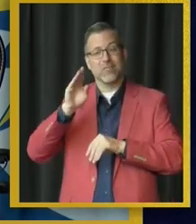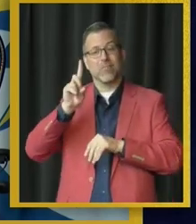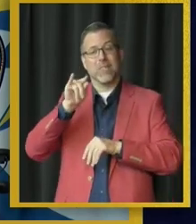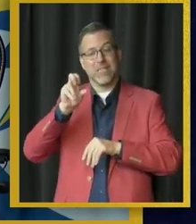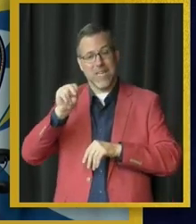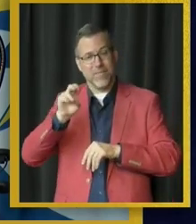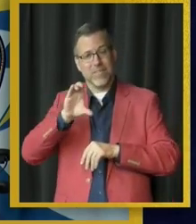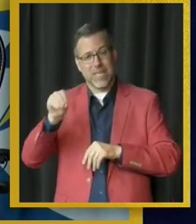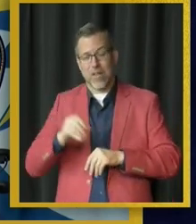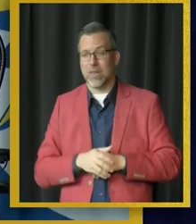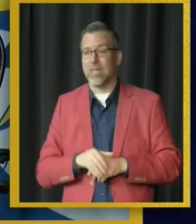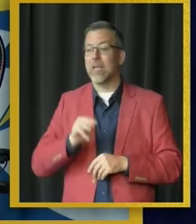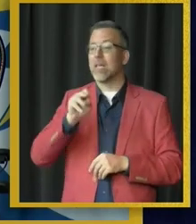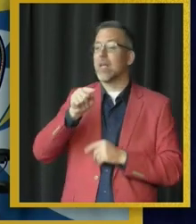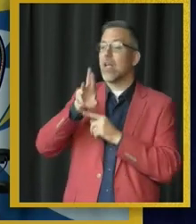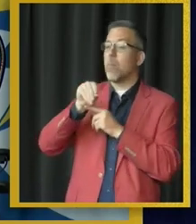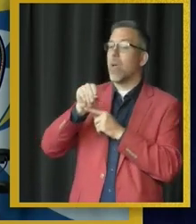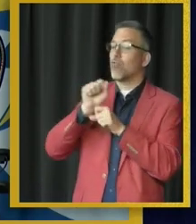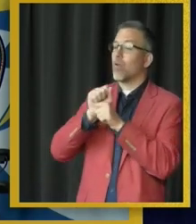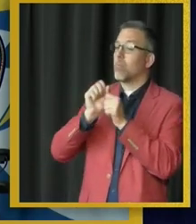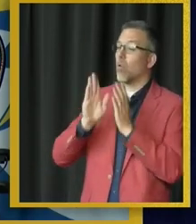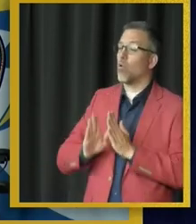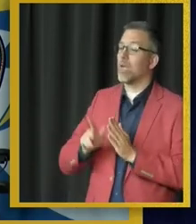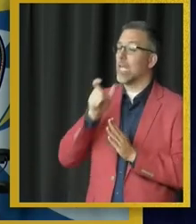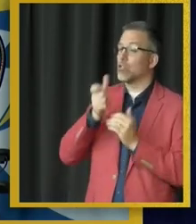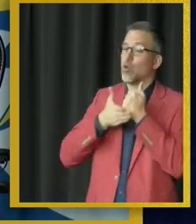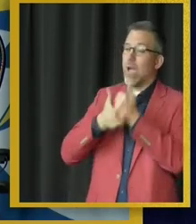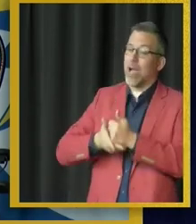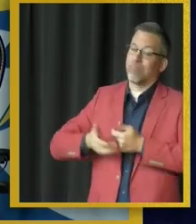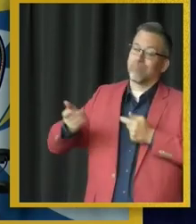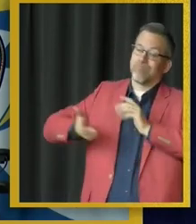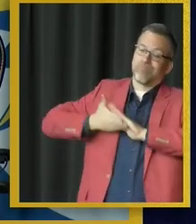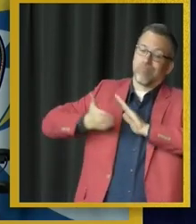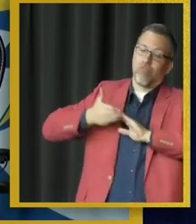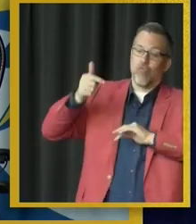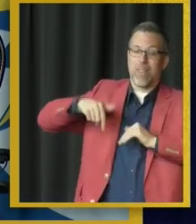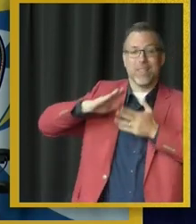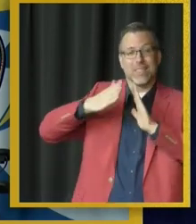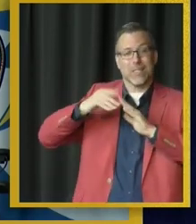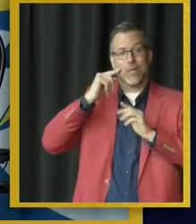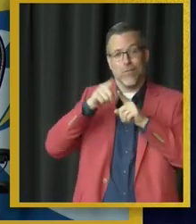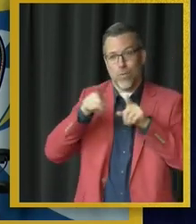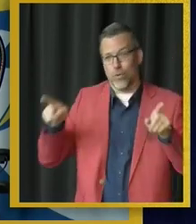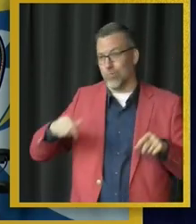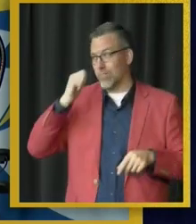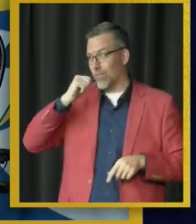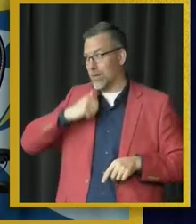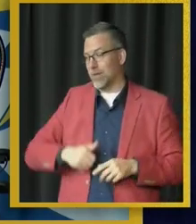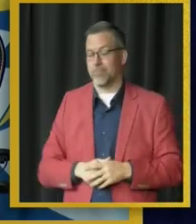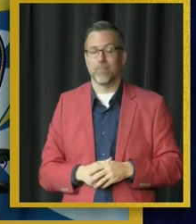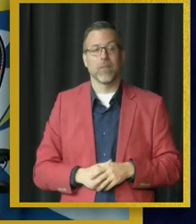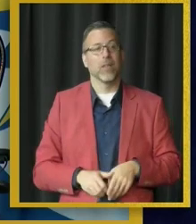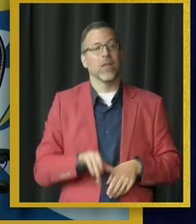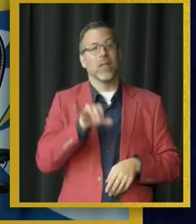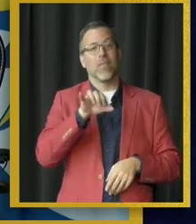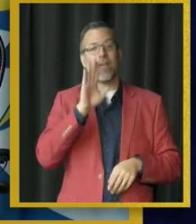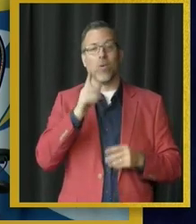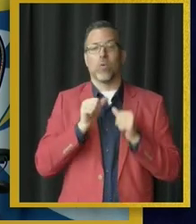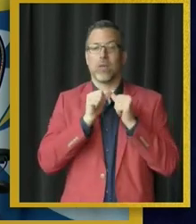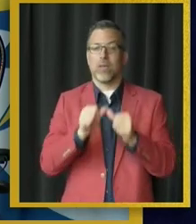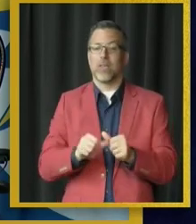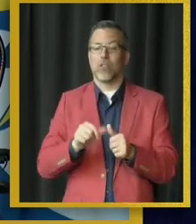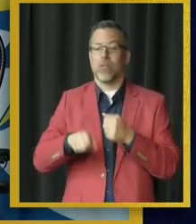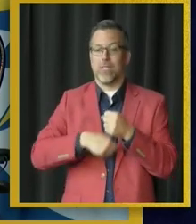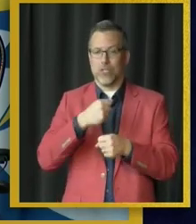Metro employees, the people who make this city work for you every day. And that continues this year with a